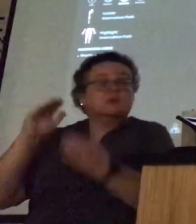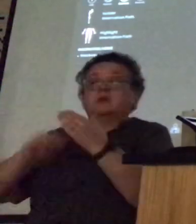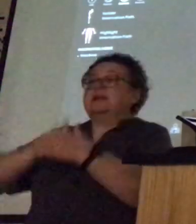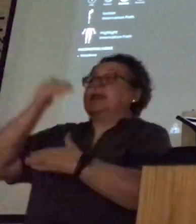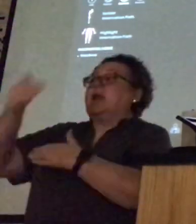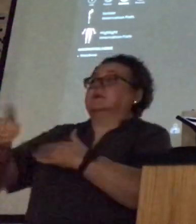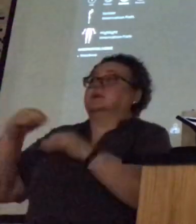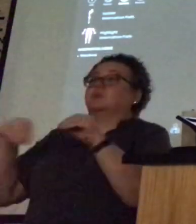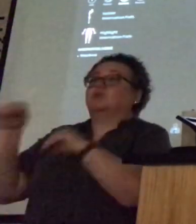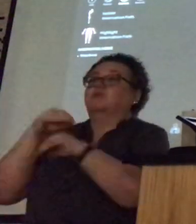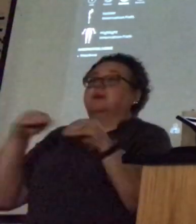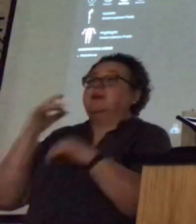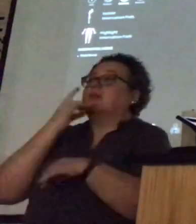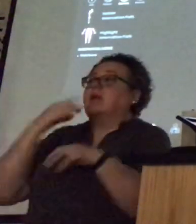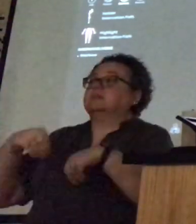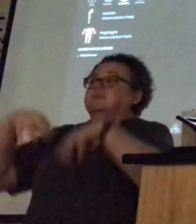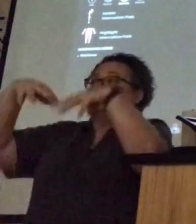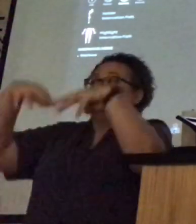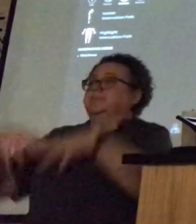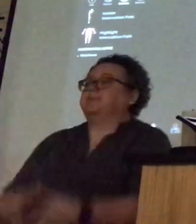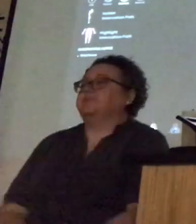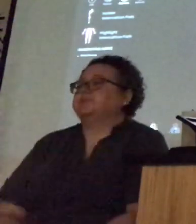Next movement, turn the lights back on.